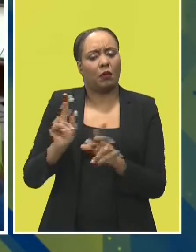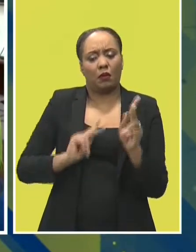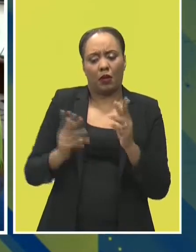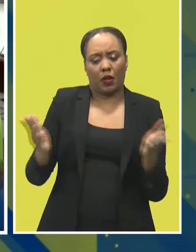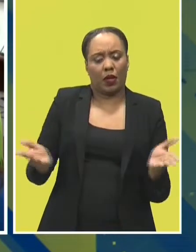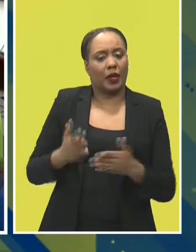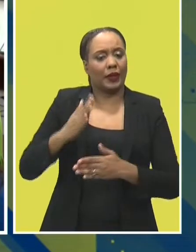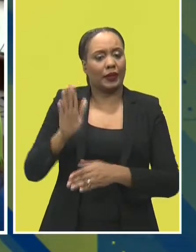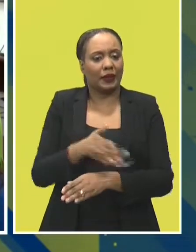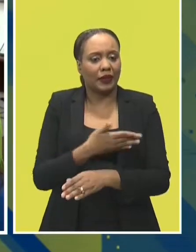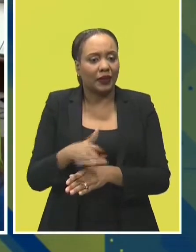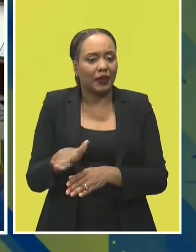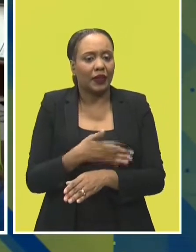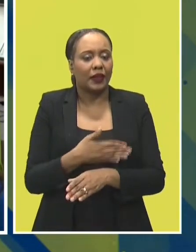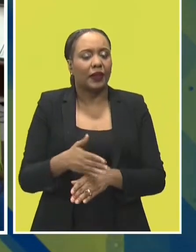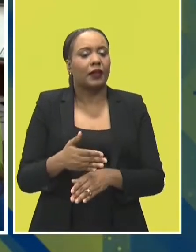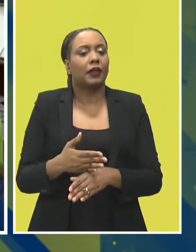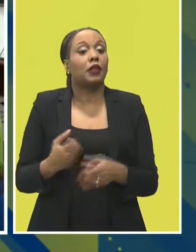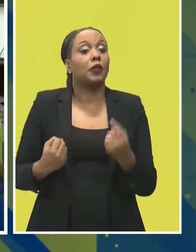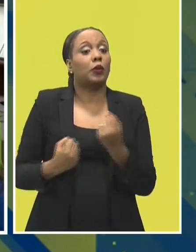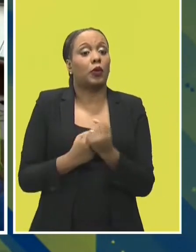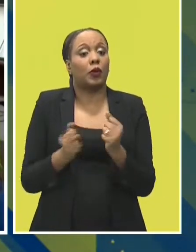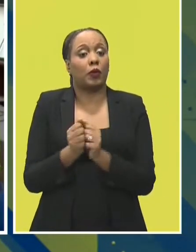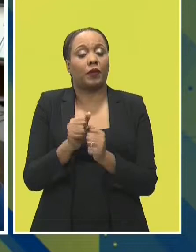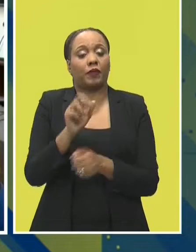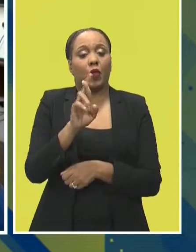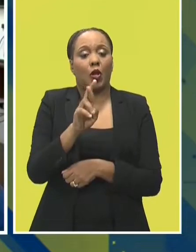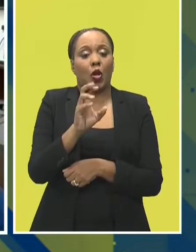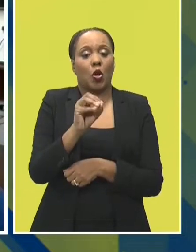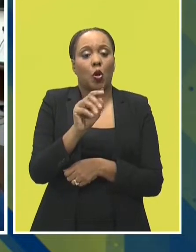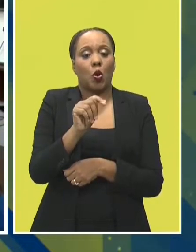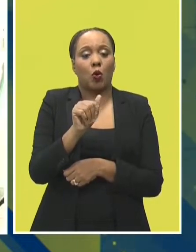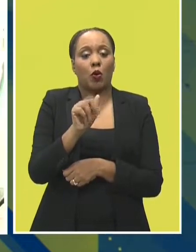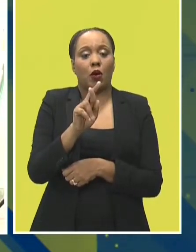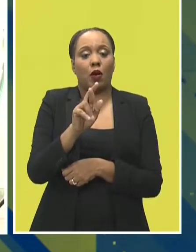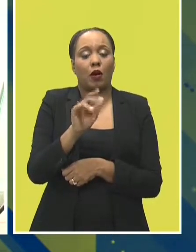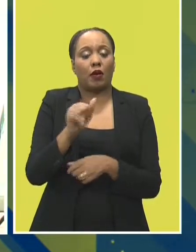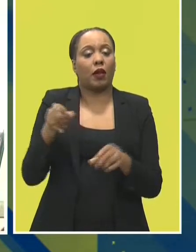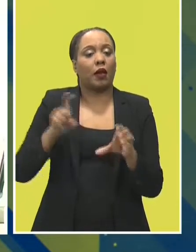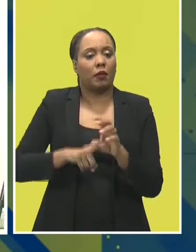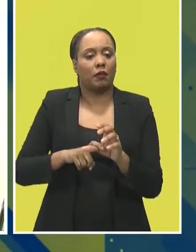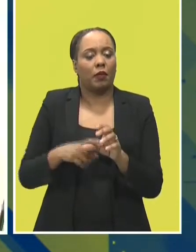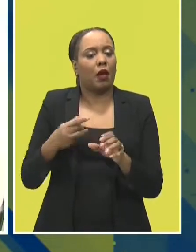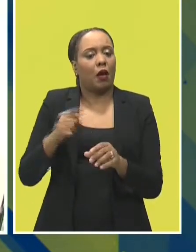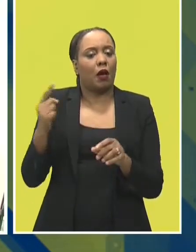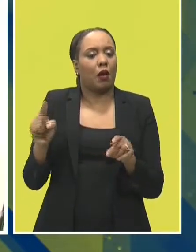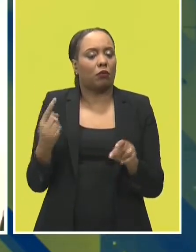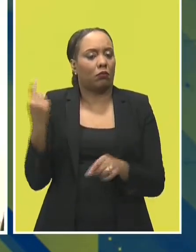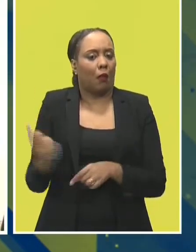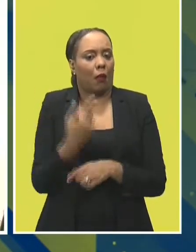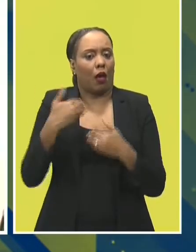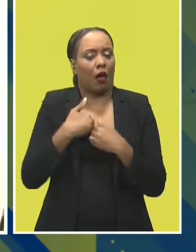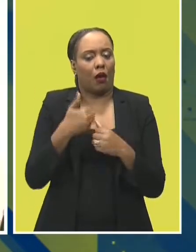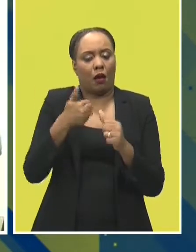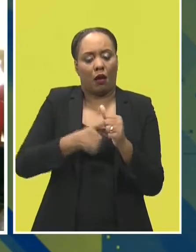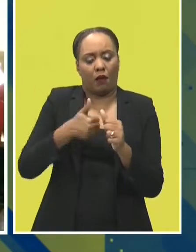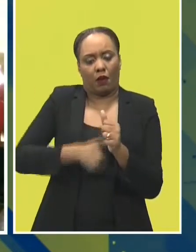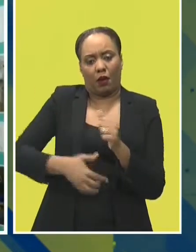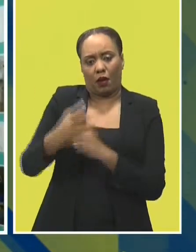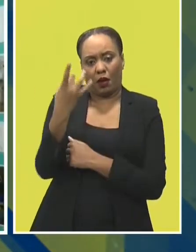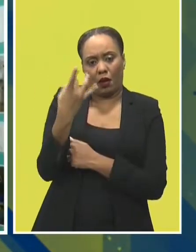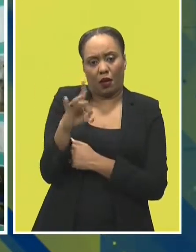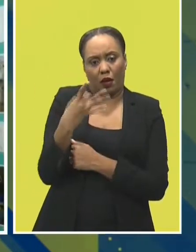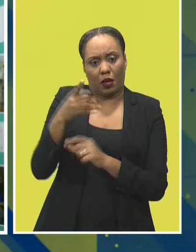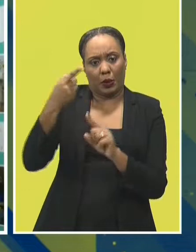Club of Barbados member Ron Davis explains similar concerts are held every 18 months. This year,